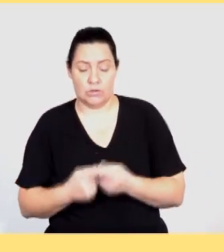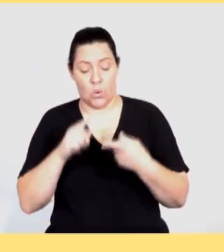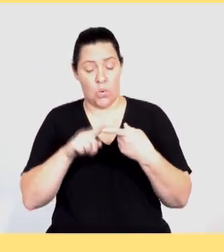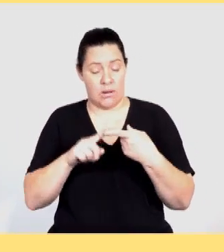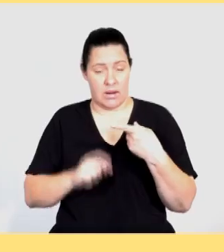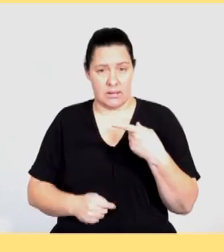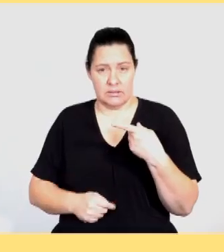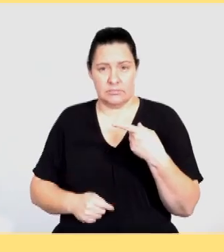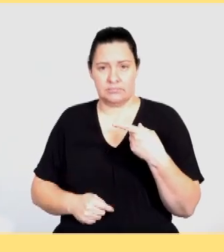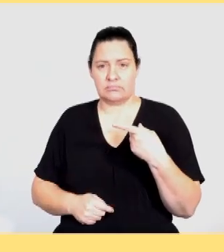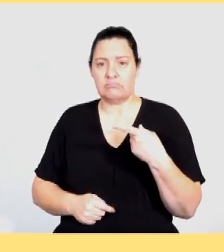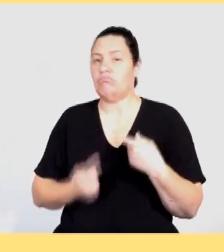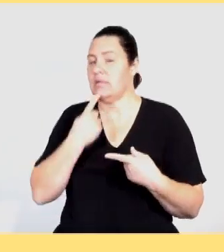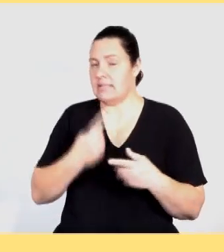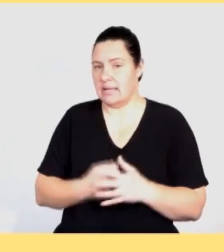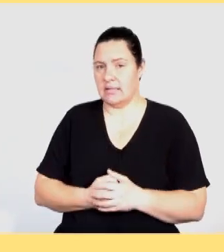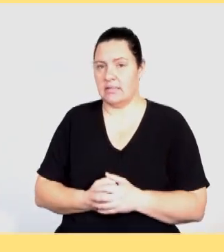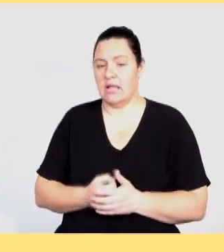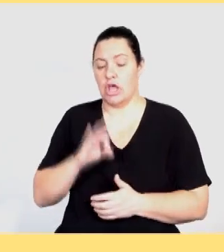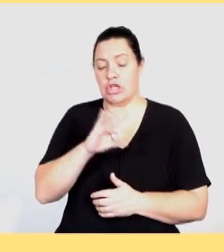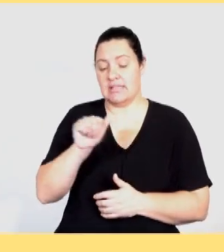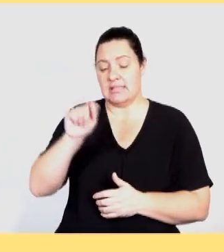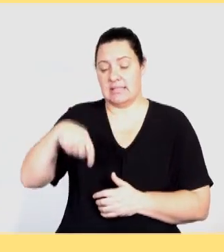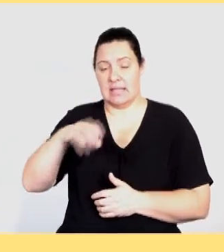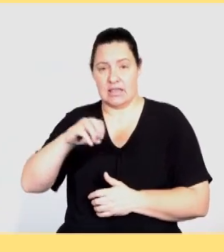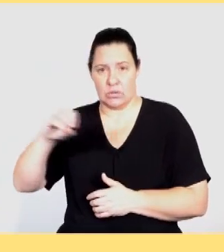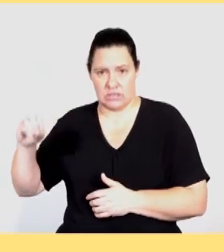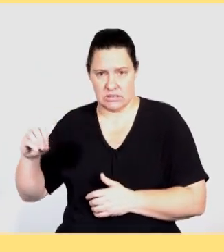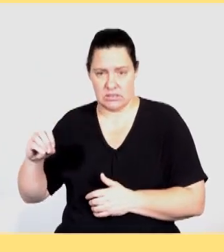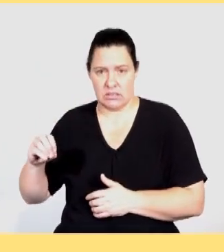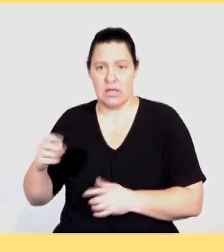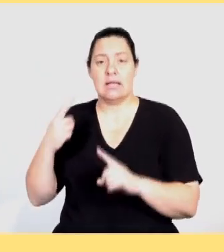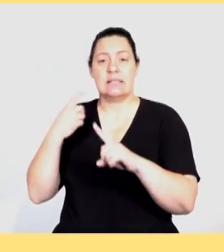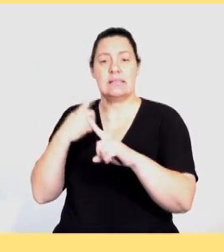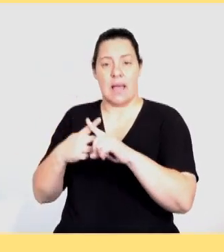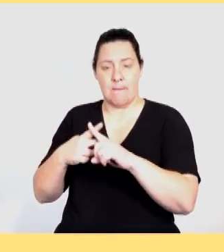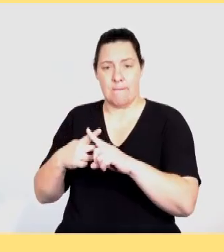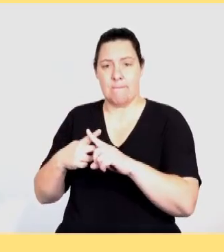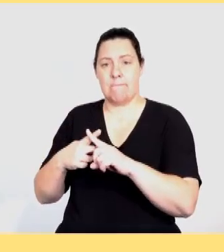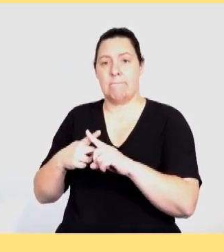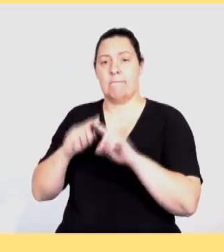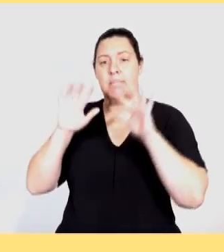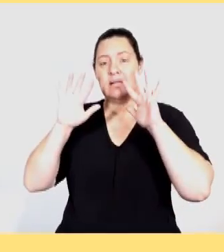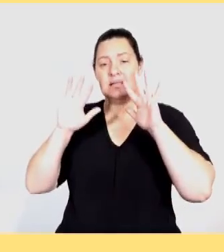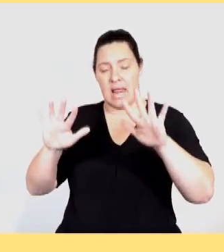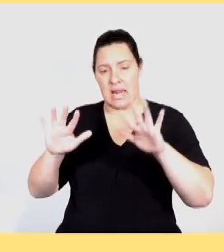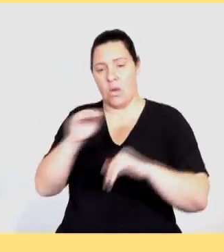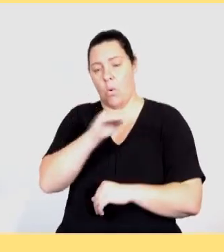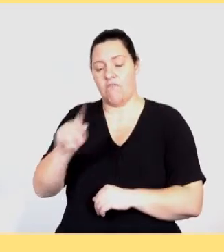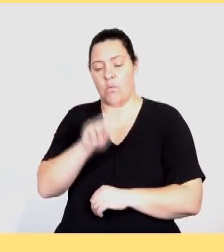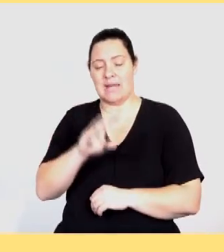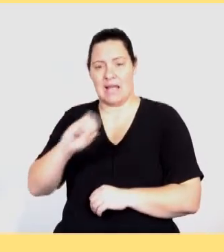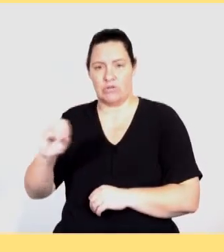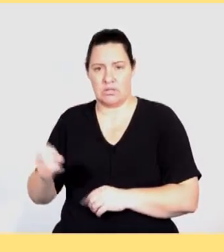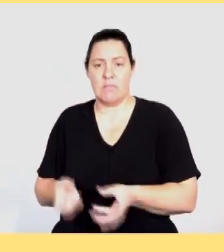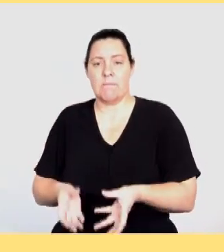this. Number one way was you could have said 36,000 multiplied by 10 over